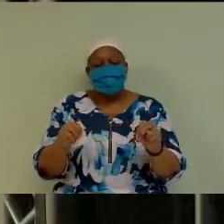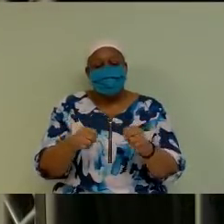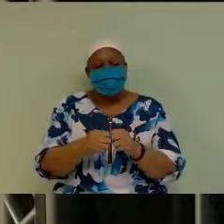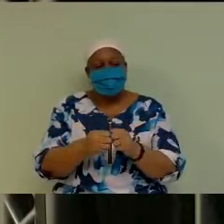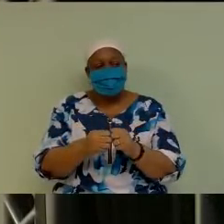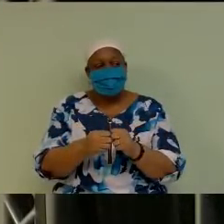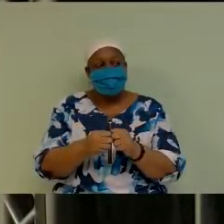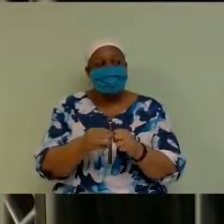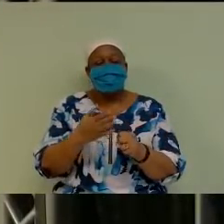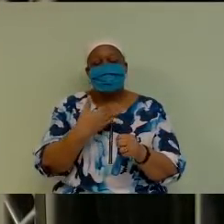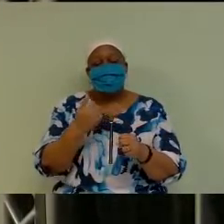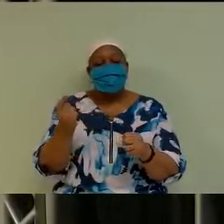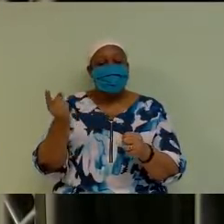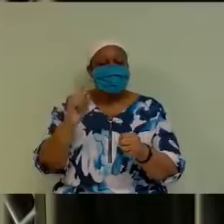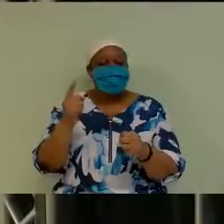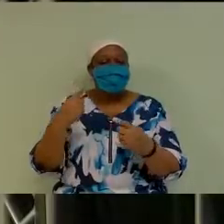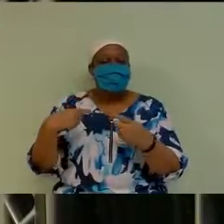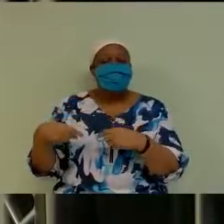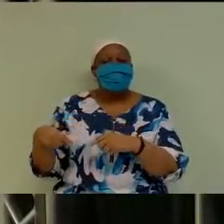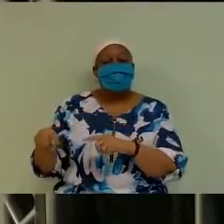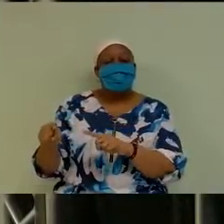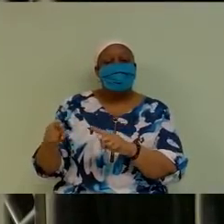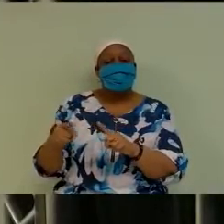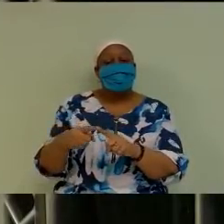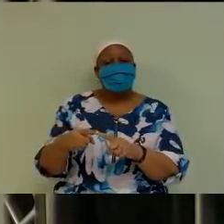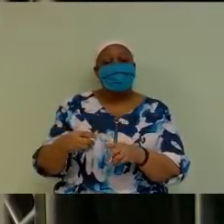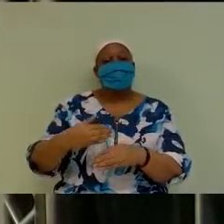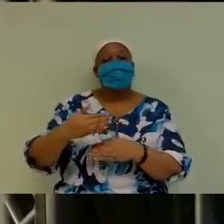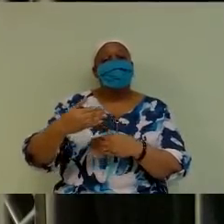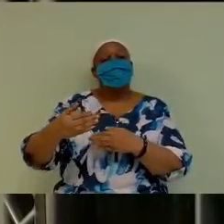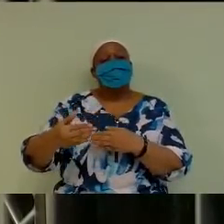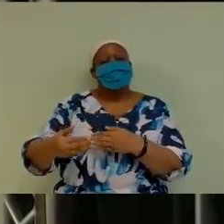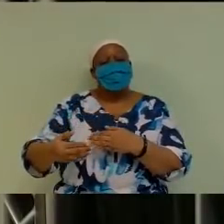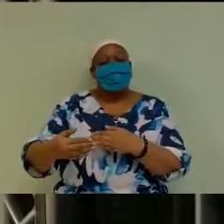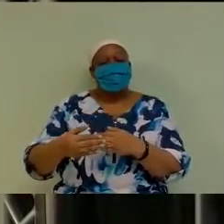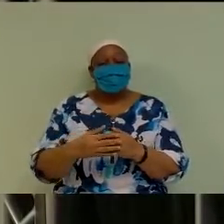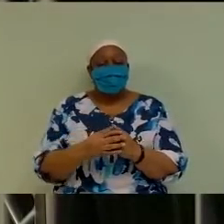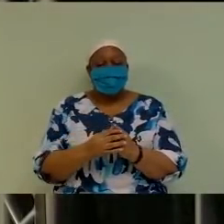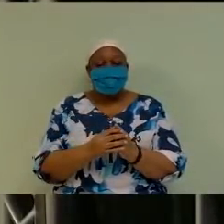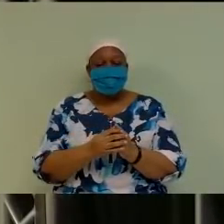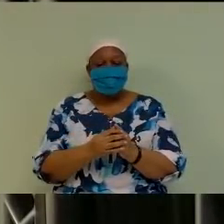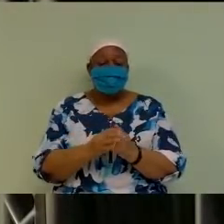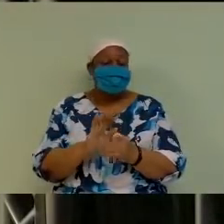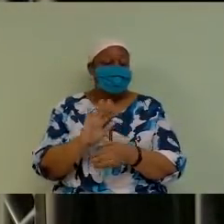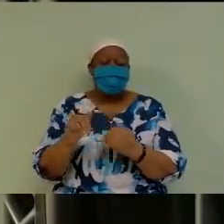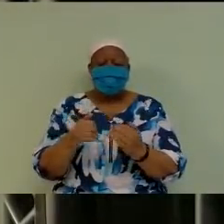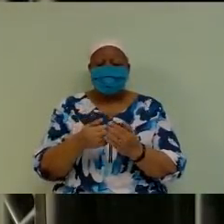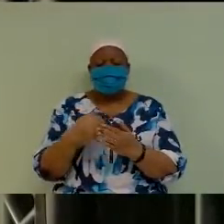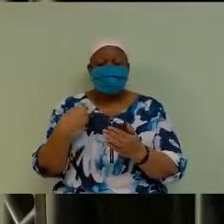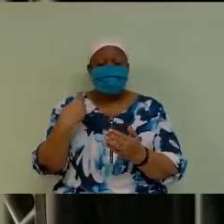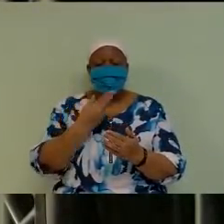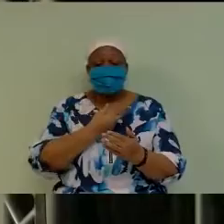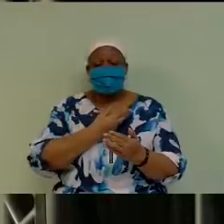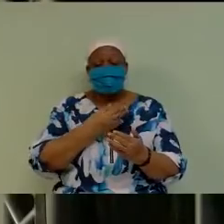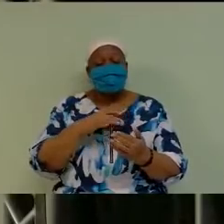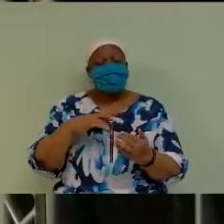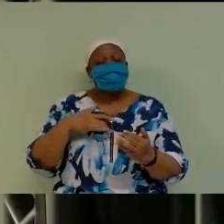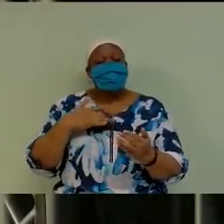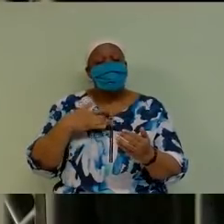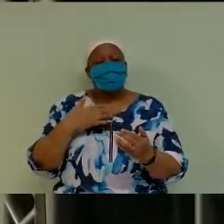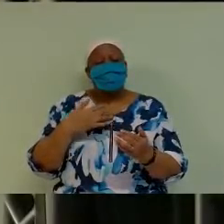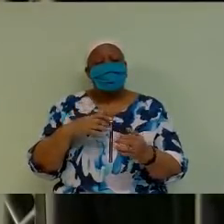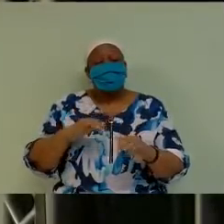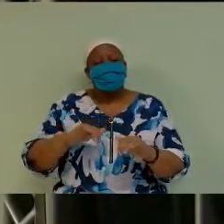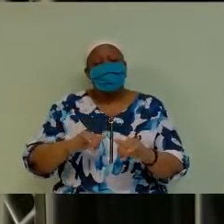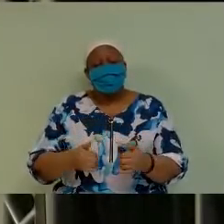we are going. Of course, all of us have felt the